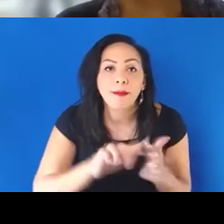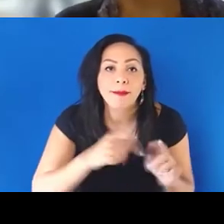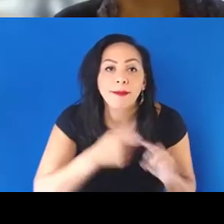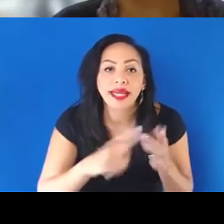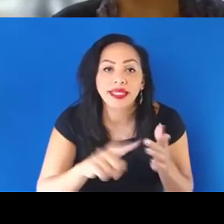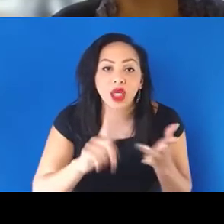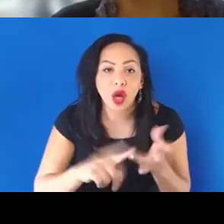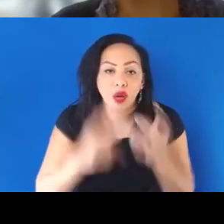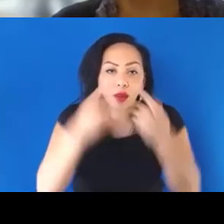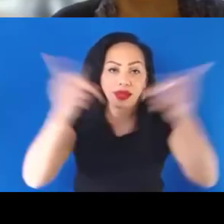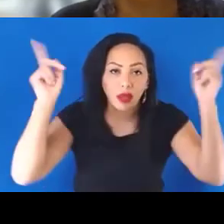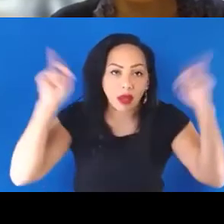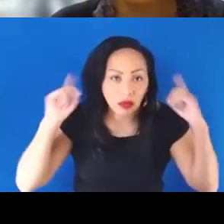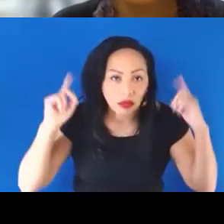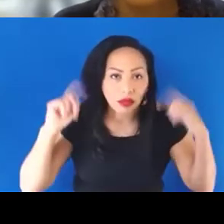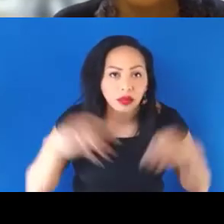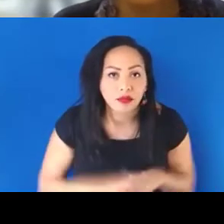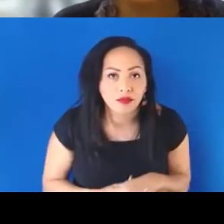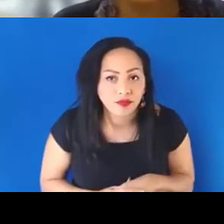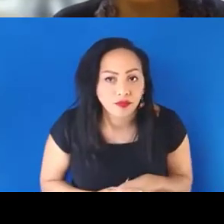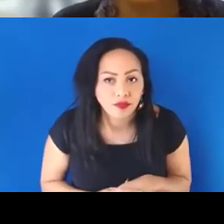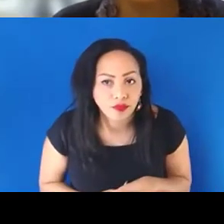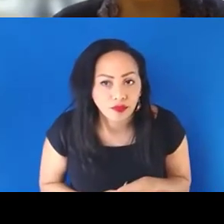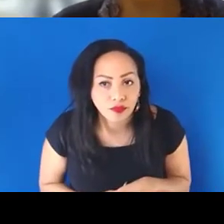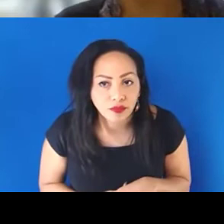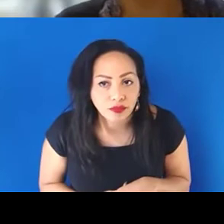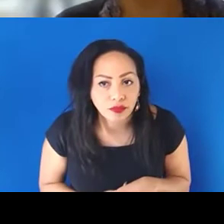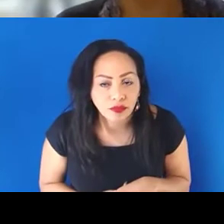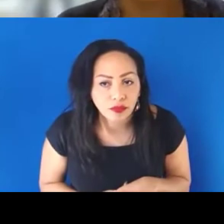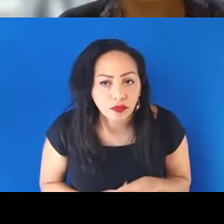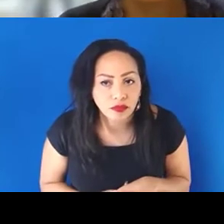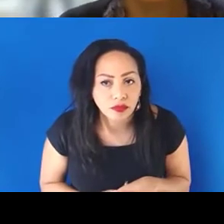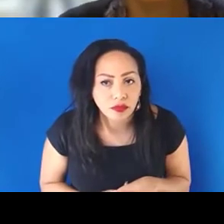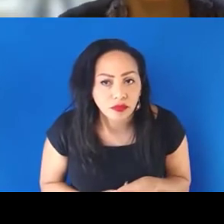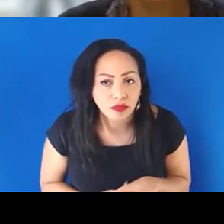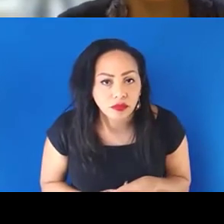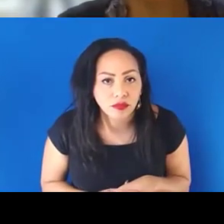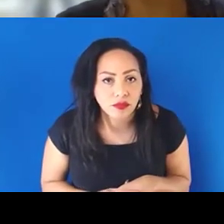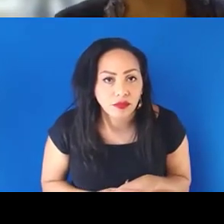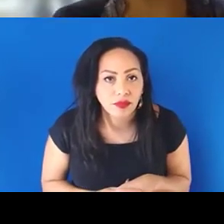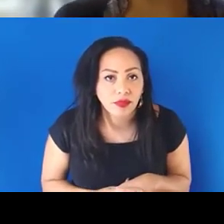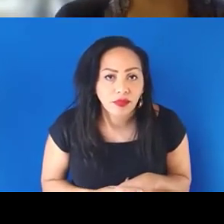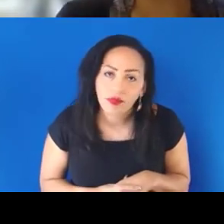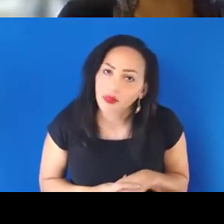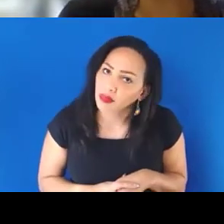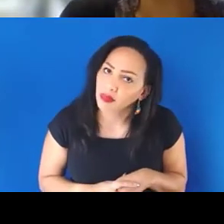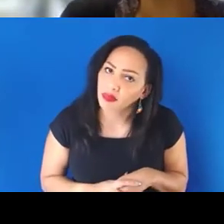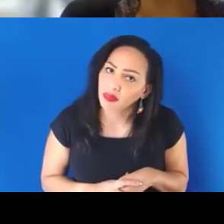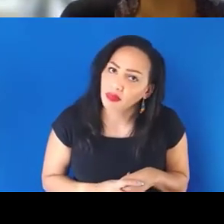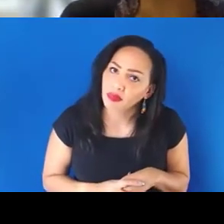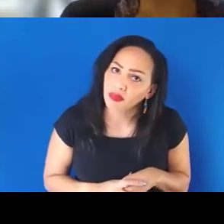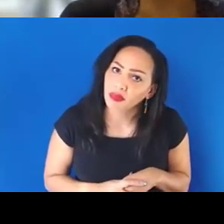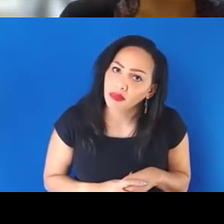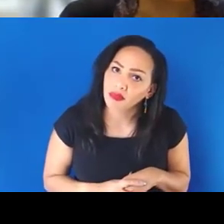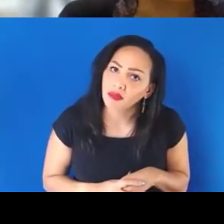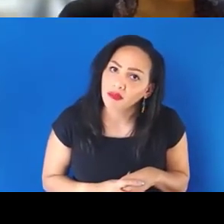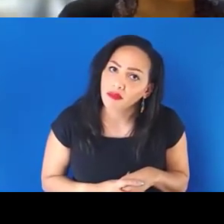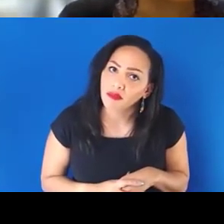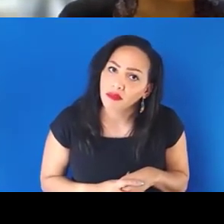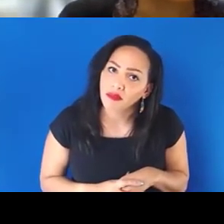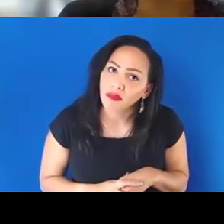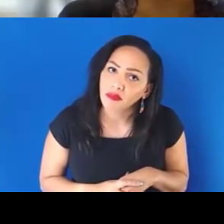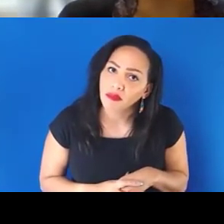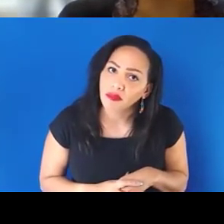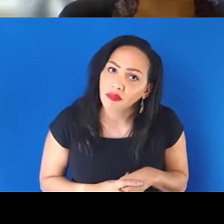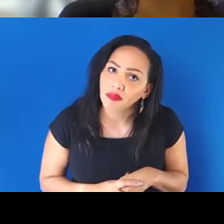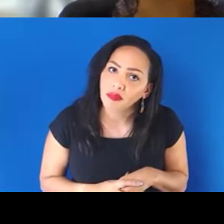and new narratives around this issue of questioning this power dimension. And also there's a question from Megan